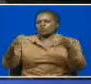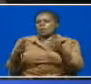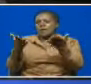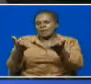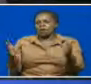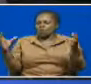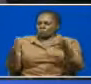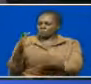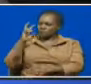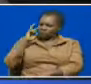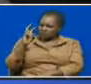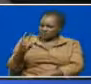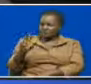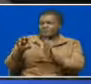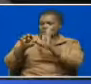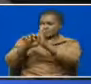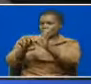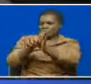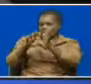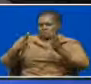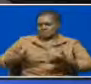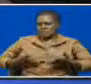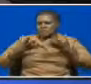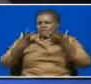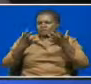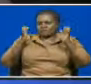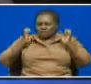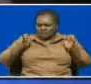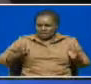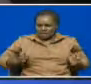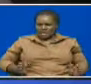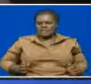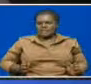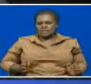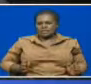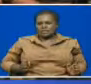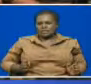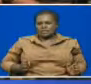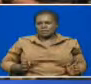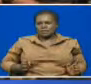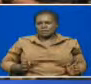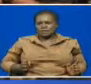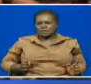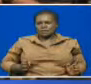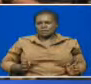nowadays, you see, like they are sacrificing the ethics for a certain pleasure.